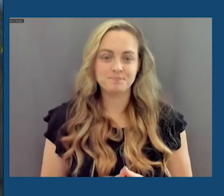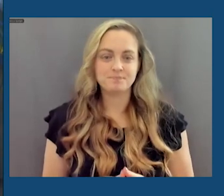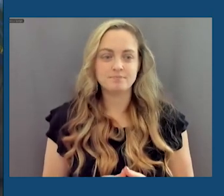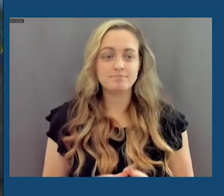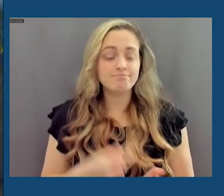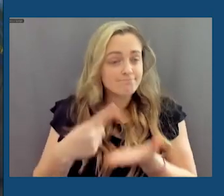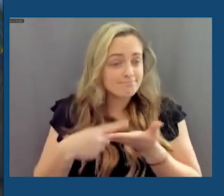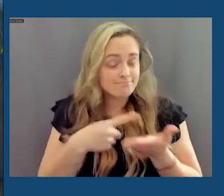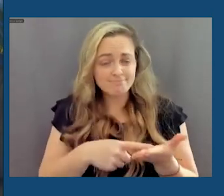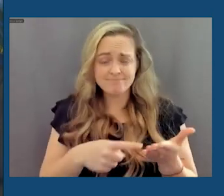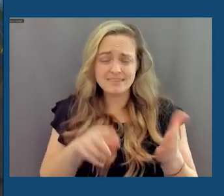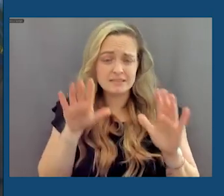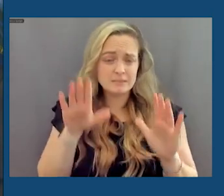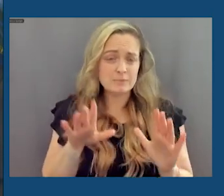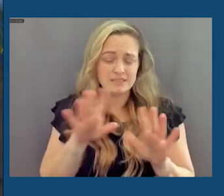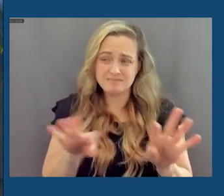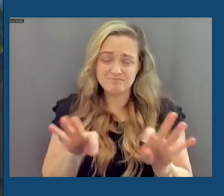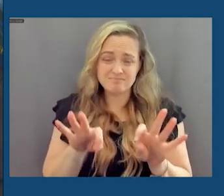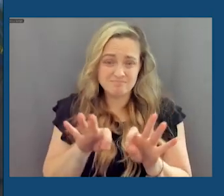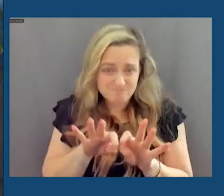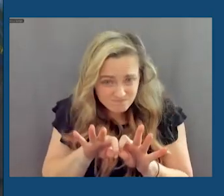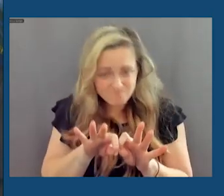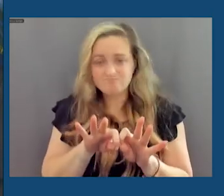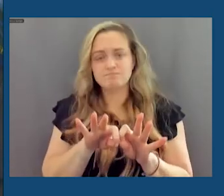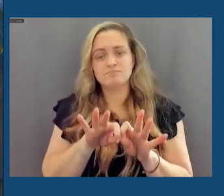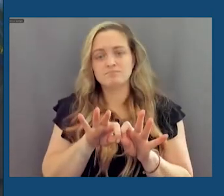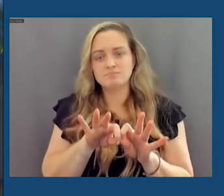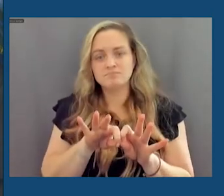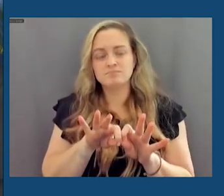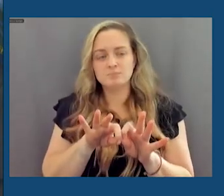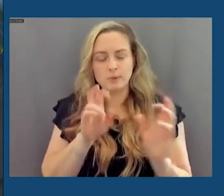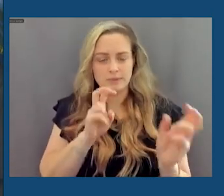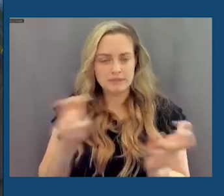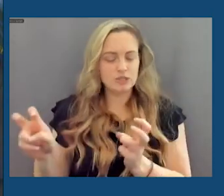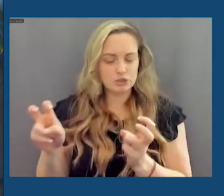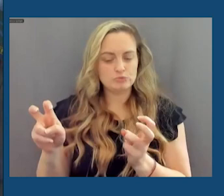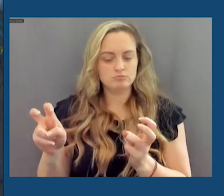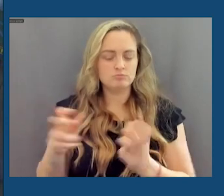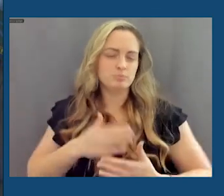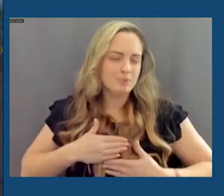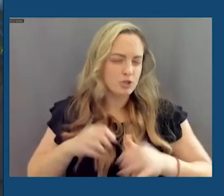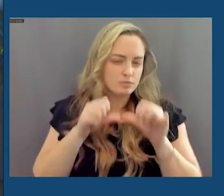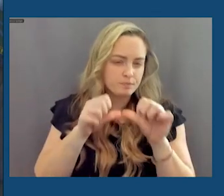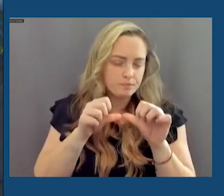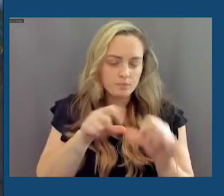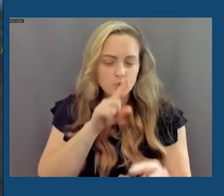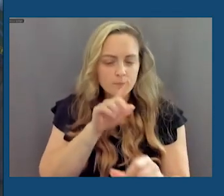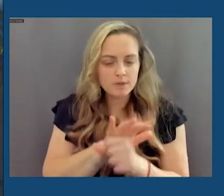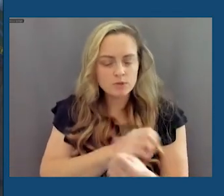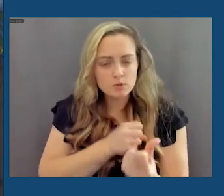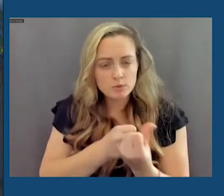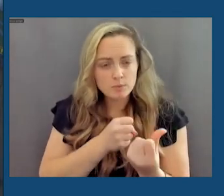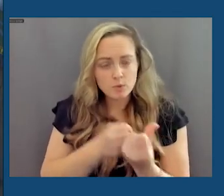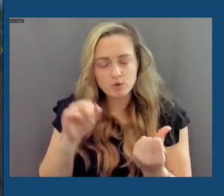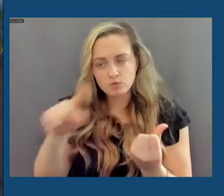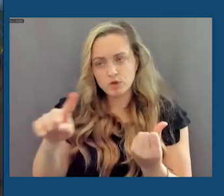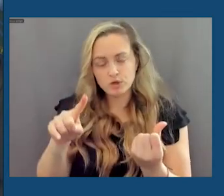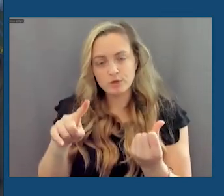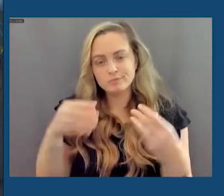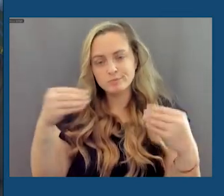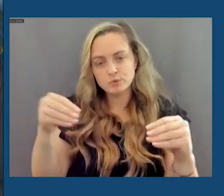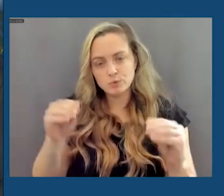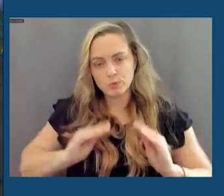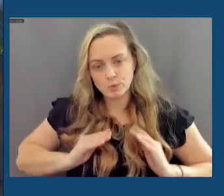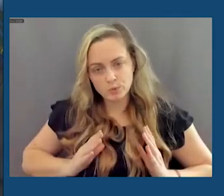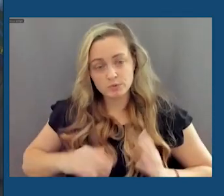the incredibly important issue of retail theft, and we greatly appreciate your ongoing commitment to supporting retail store owners. My